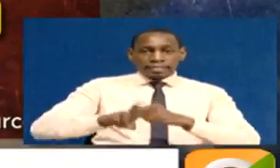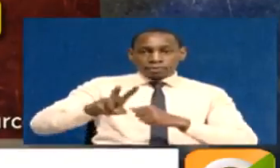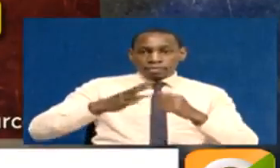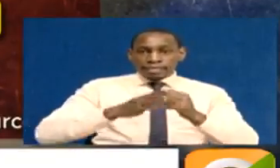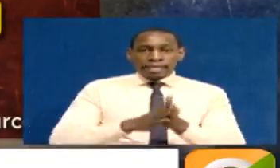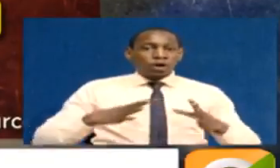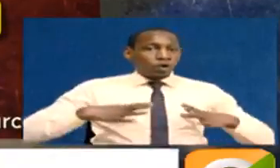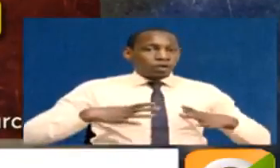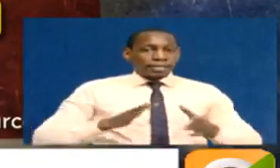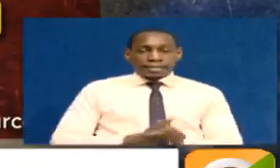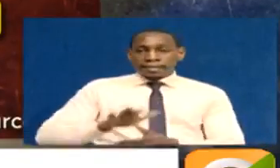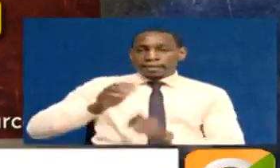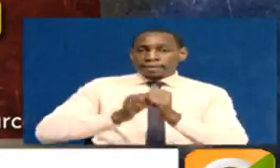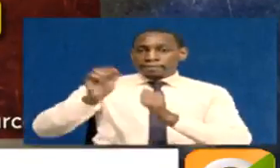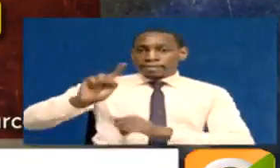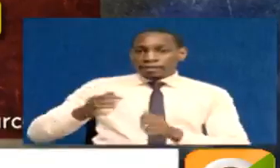87,629 for holiday,